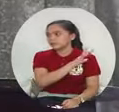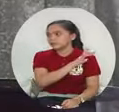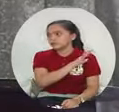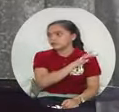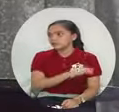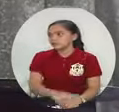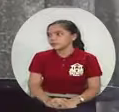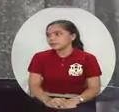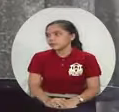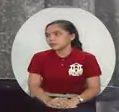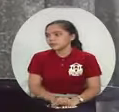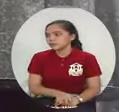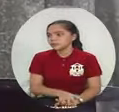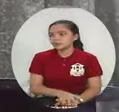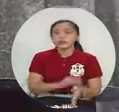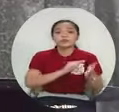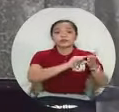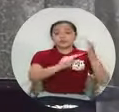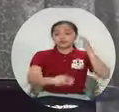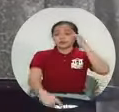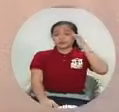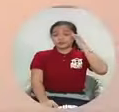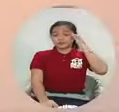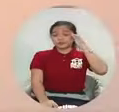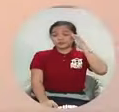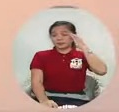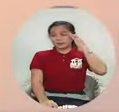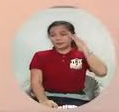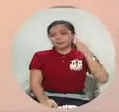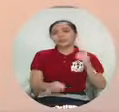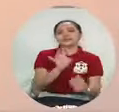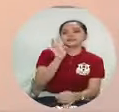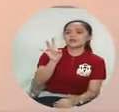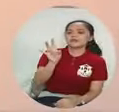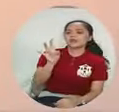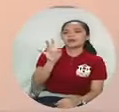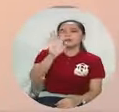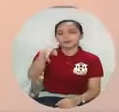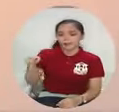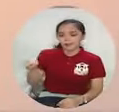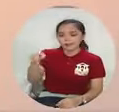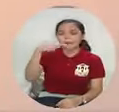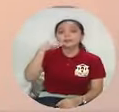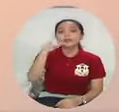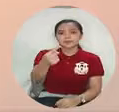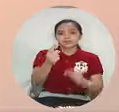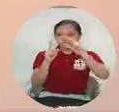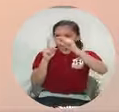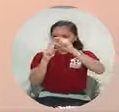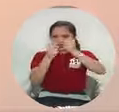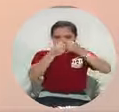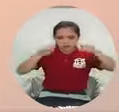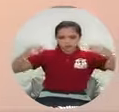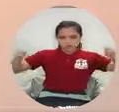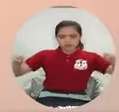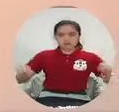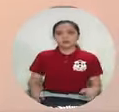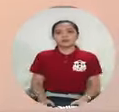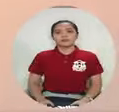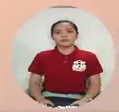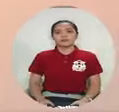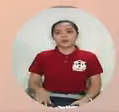Here it is, 2 Timothy chapter 4, and in verse number 7, Paul said these words, I